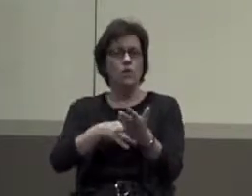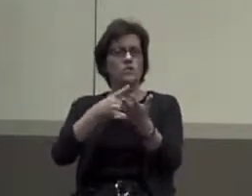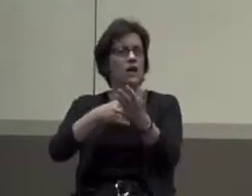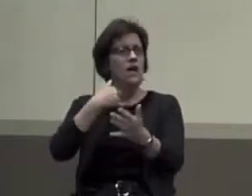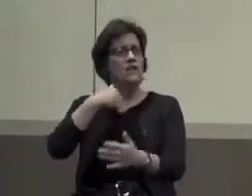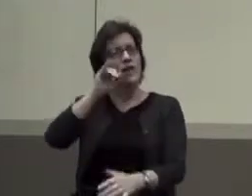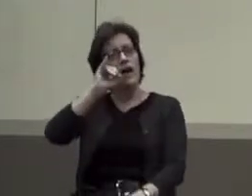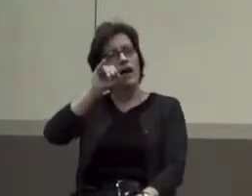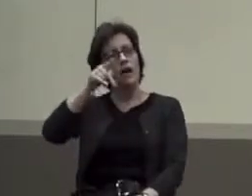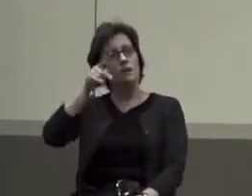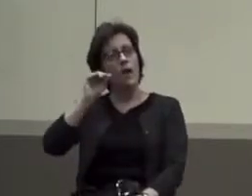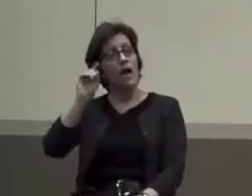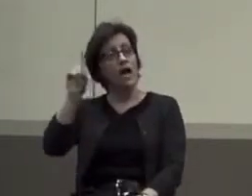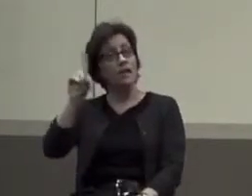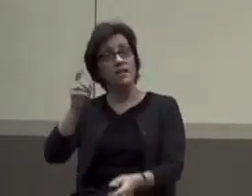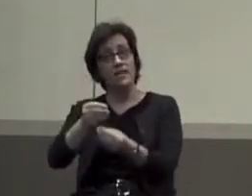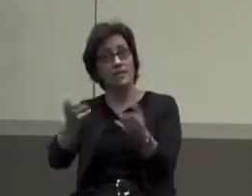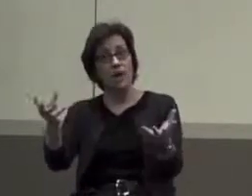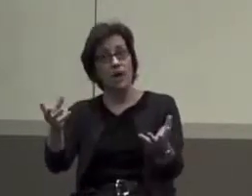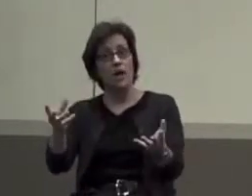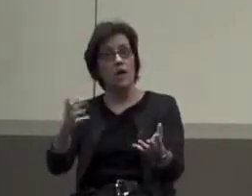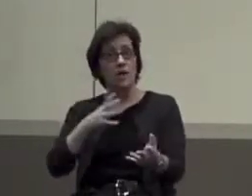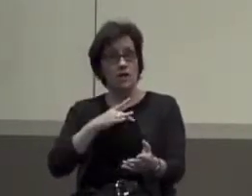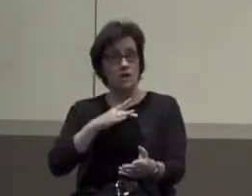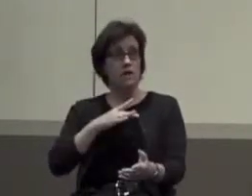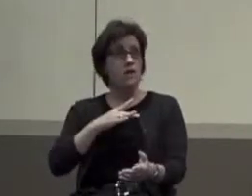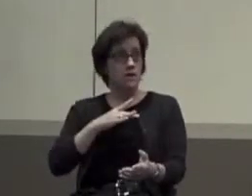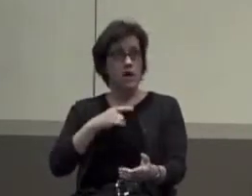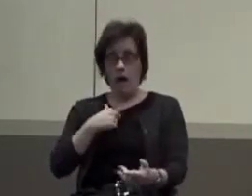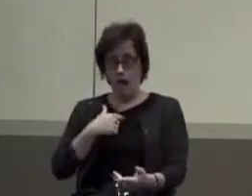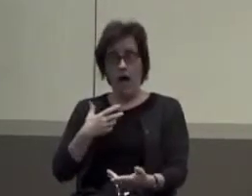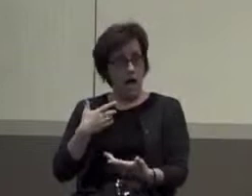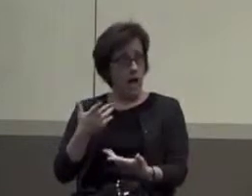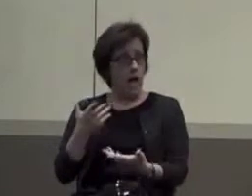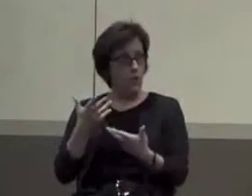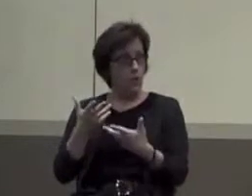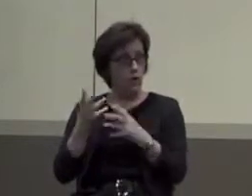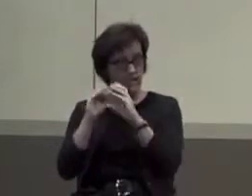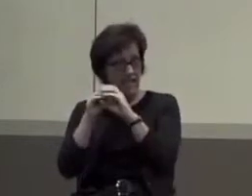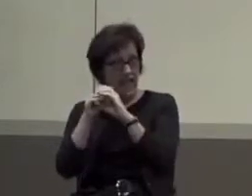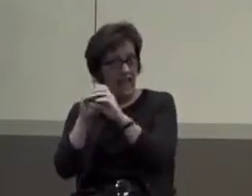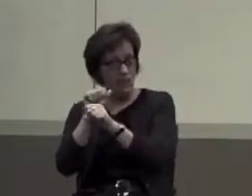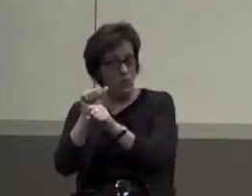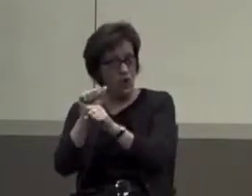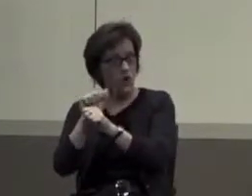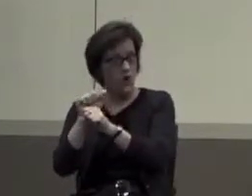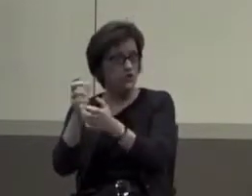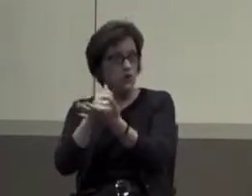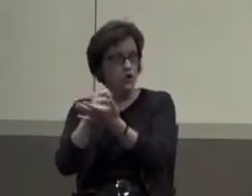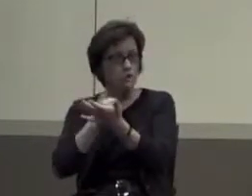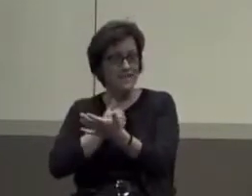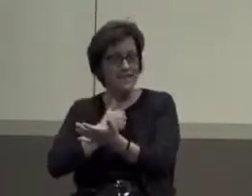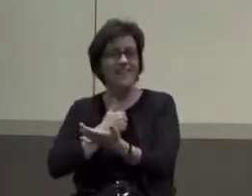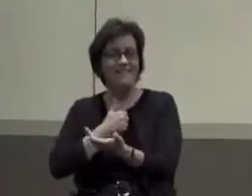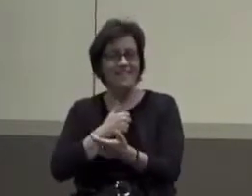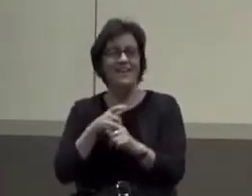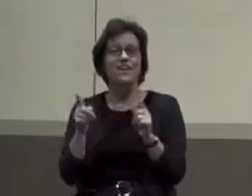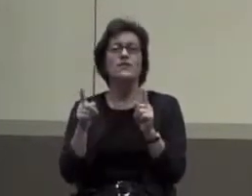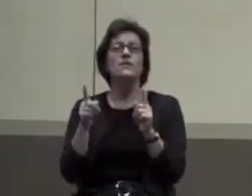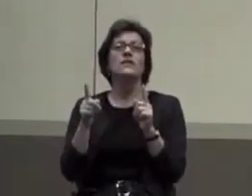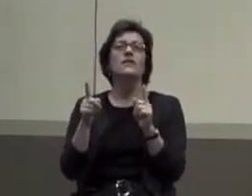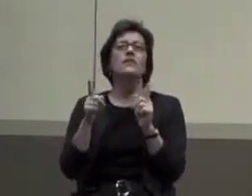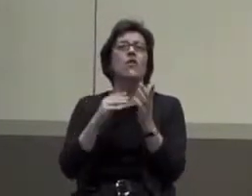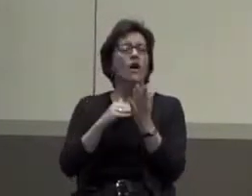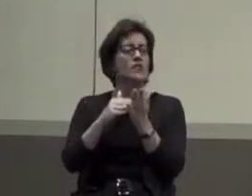were given away. I mean, those were prizes that I would have worked for. But there were often gift